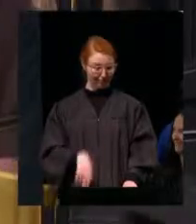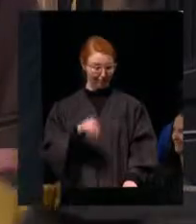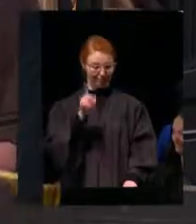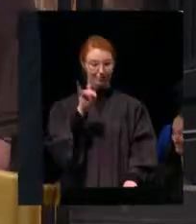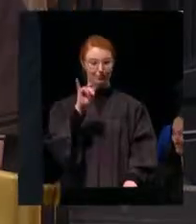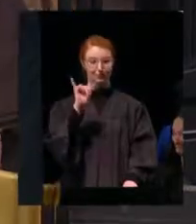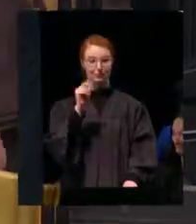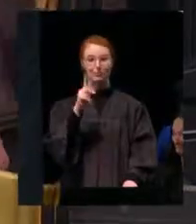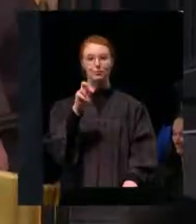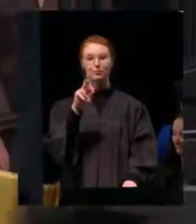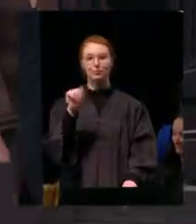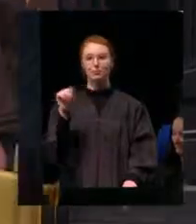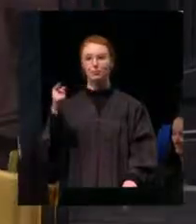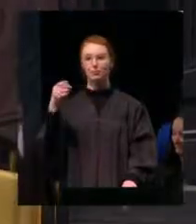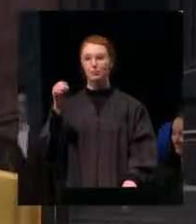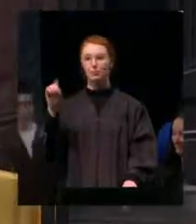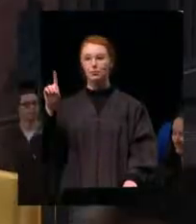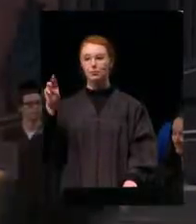Kiera Goodman.